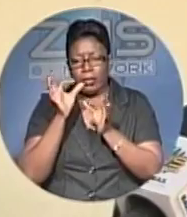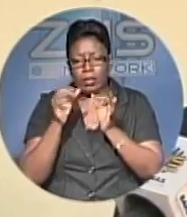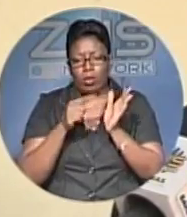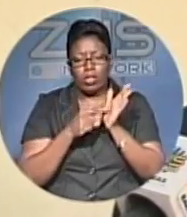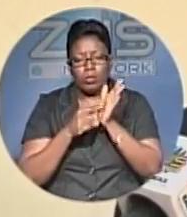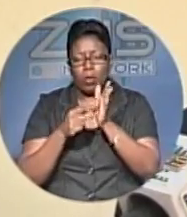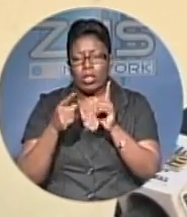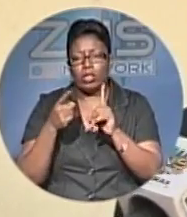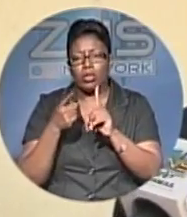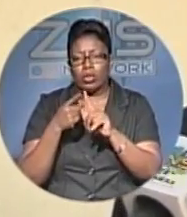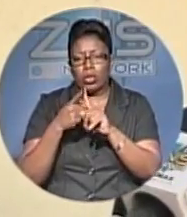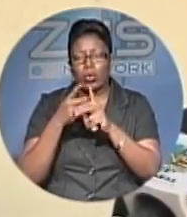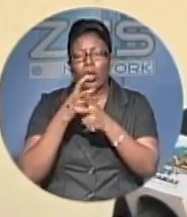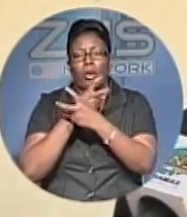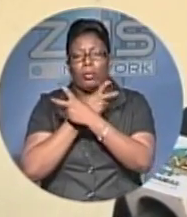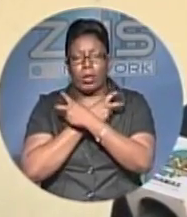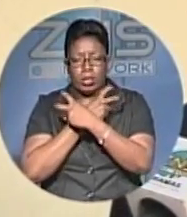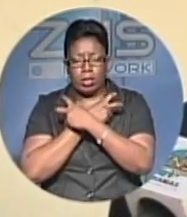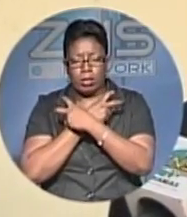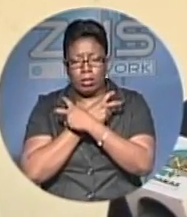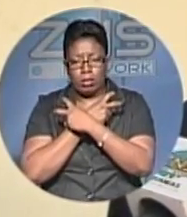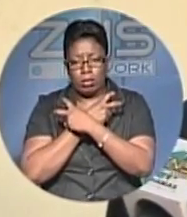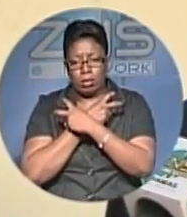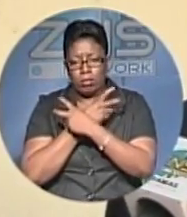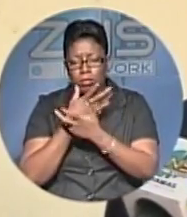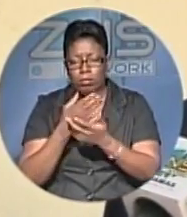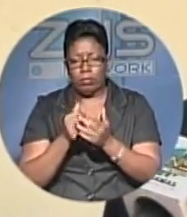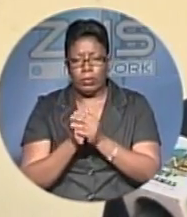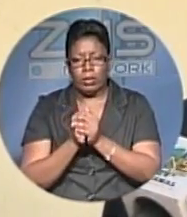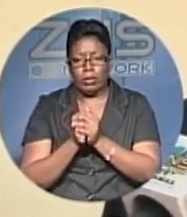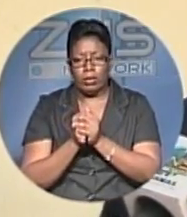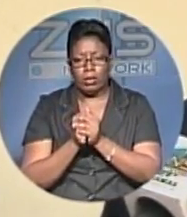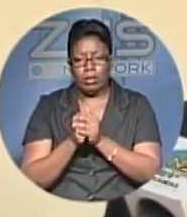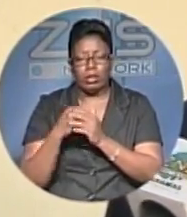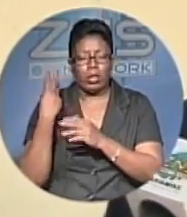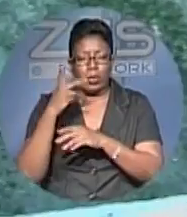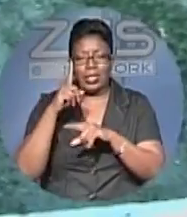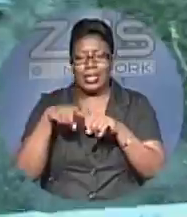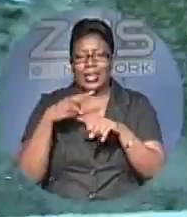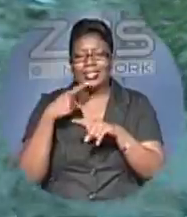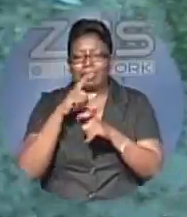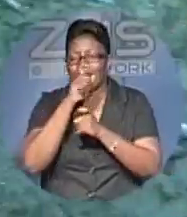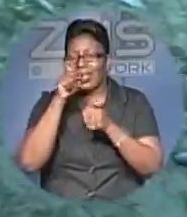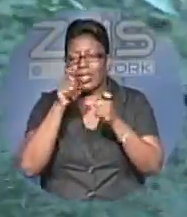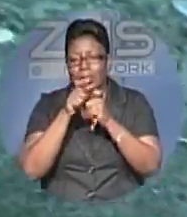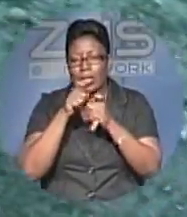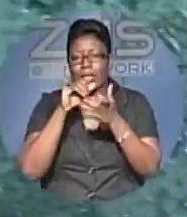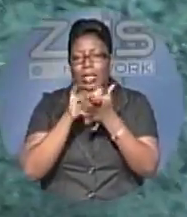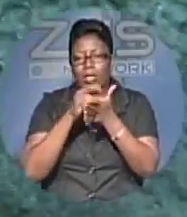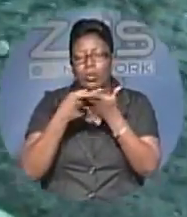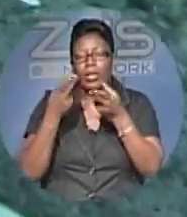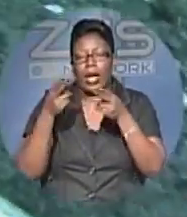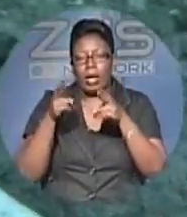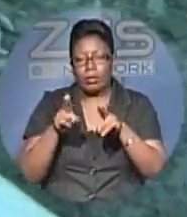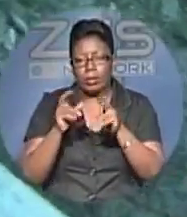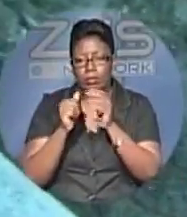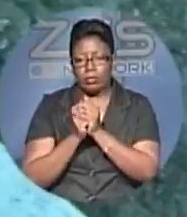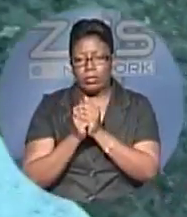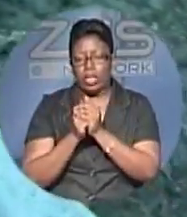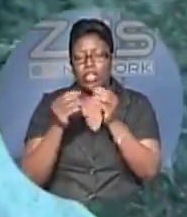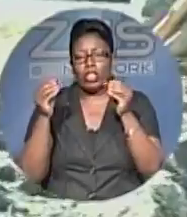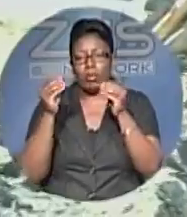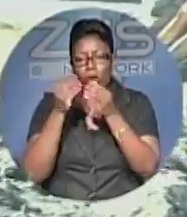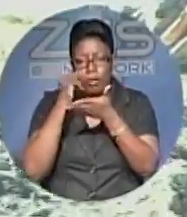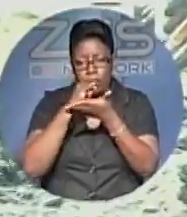of poisonous or noxious chemical. But of course, we cannot verify that. Brannon says more investigations